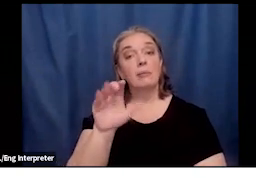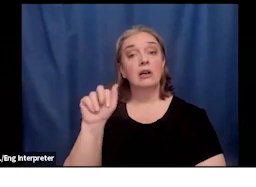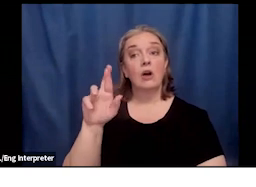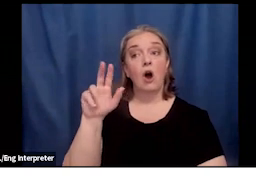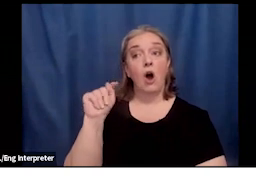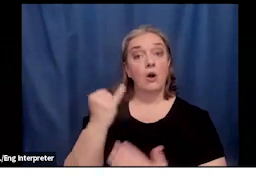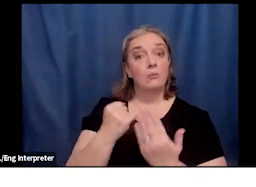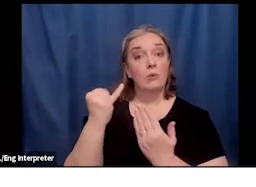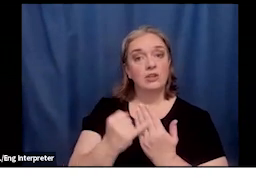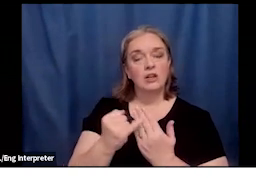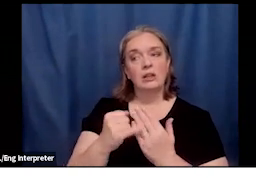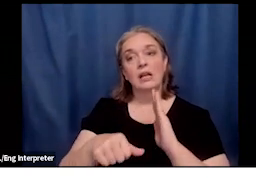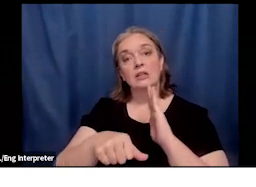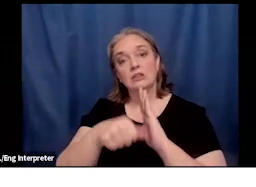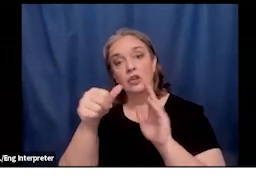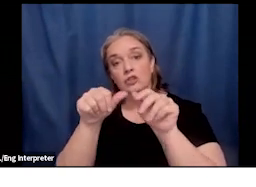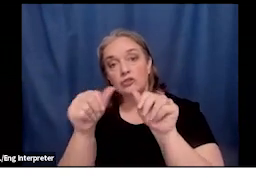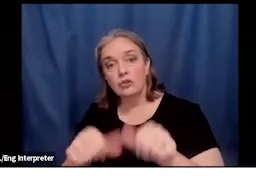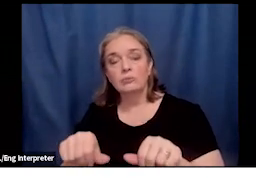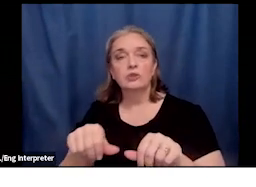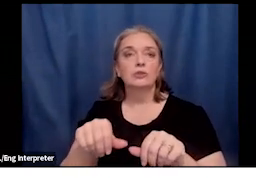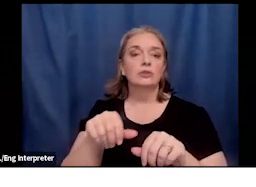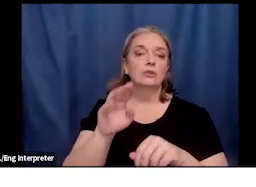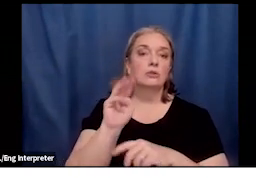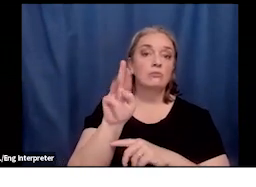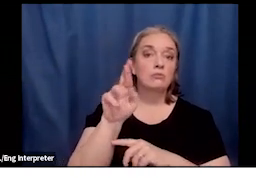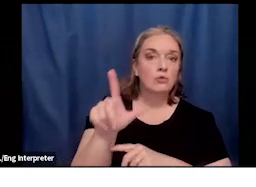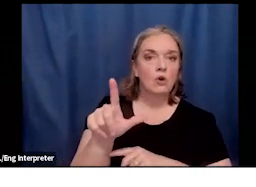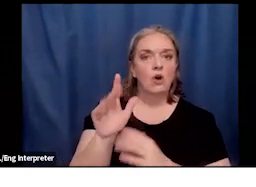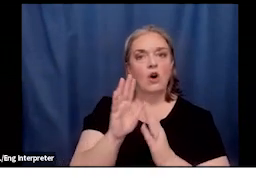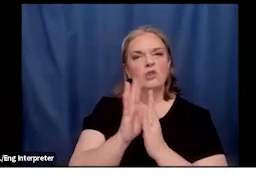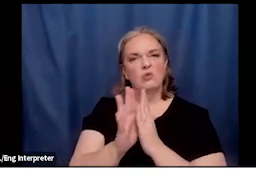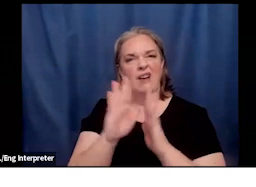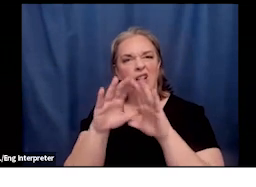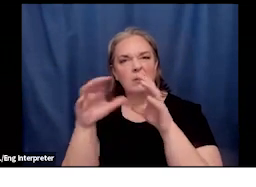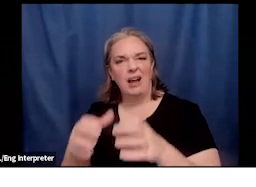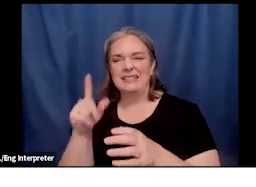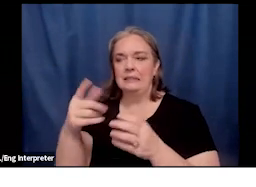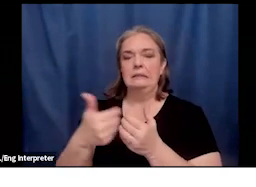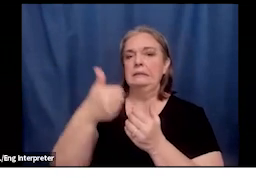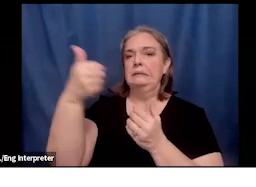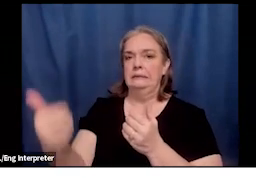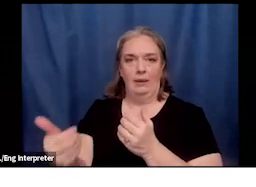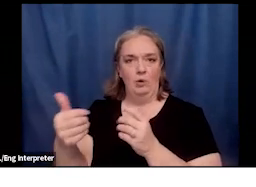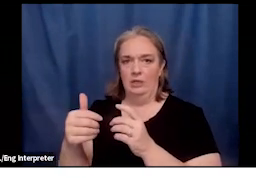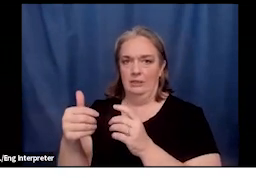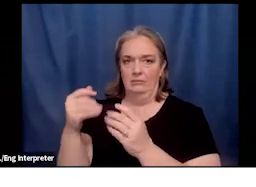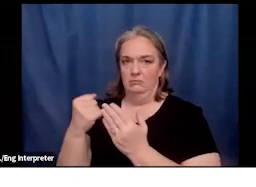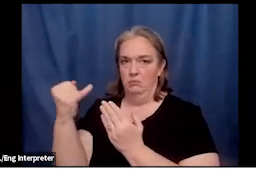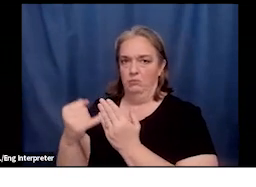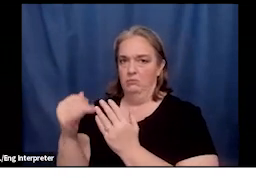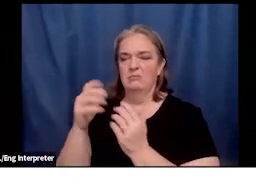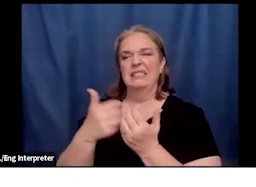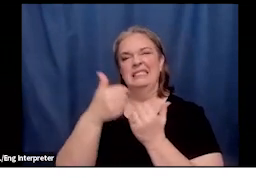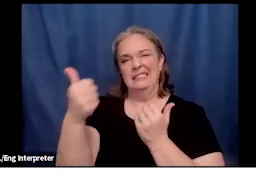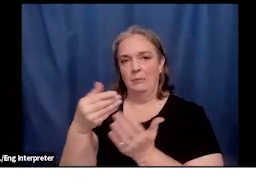like a sculpture, a mural, a traffic box, we have a whole team dedicated to that work and happy to share their contact information